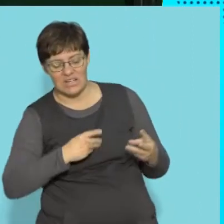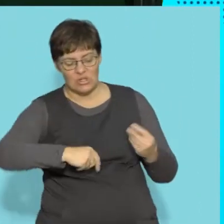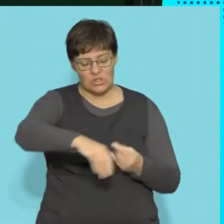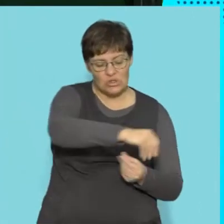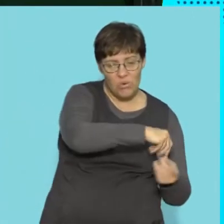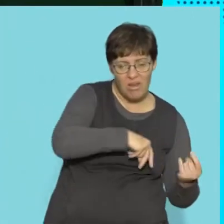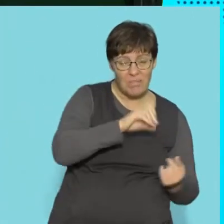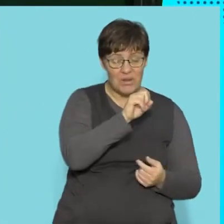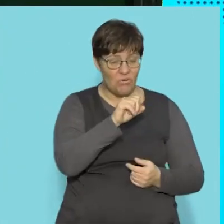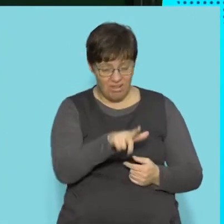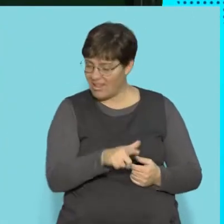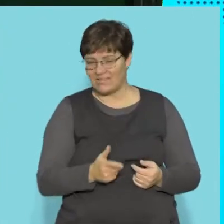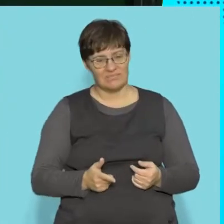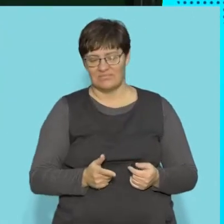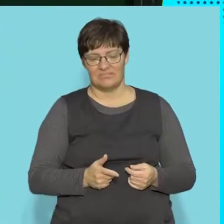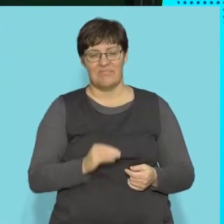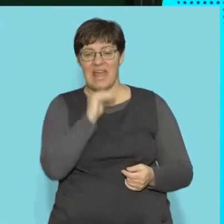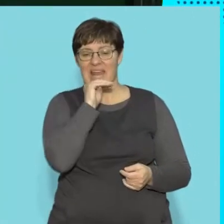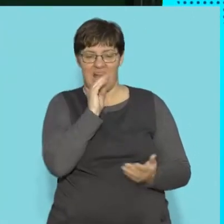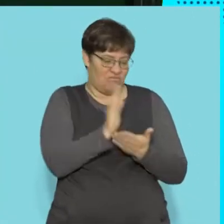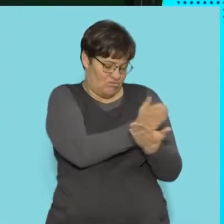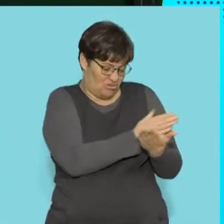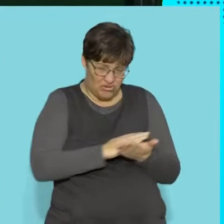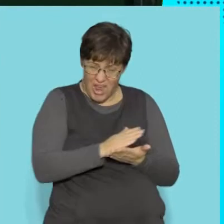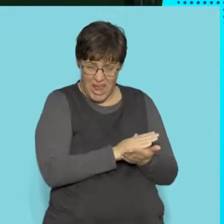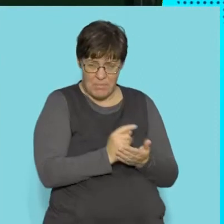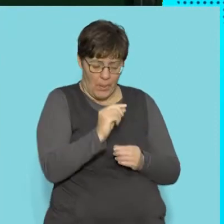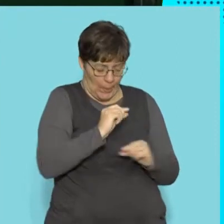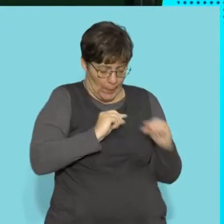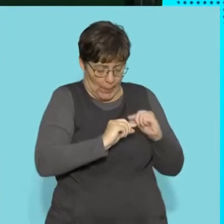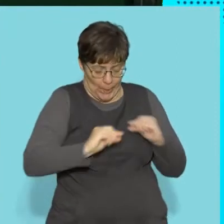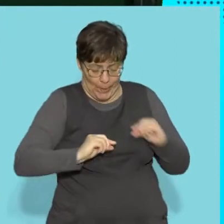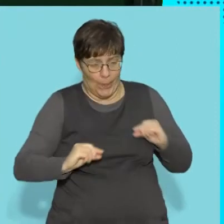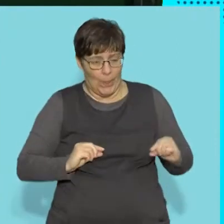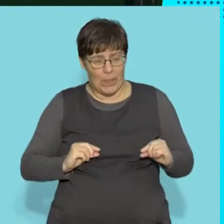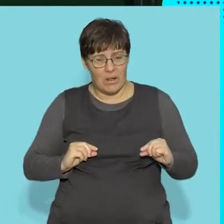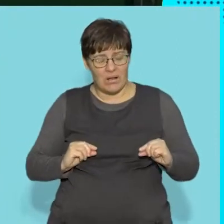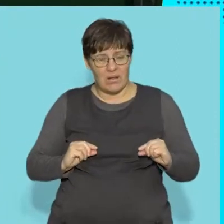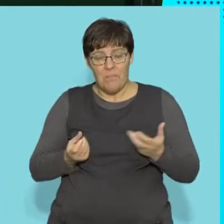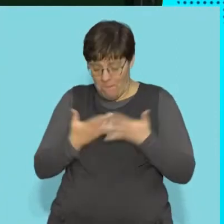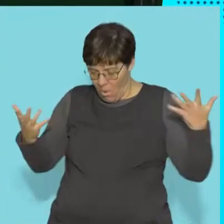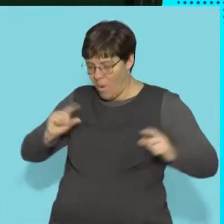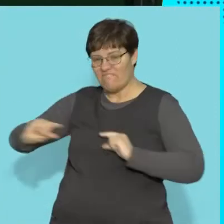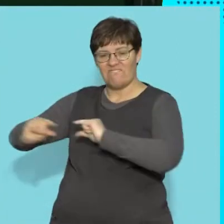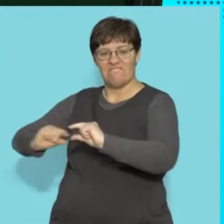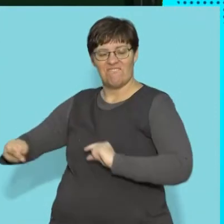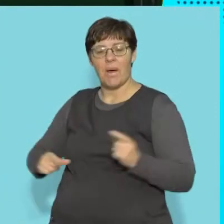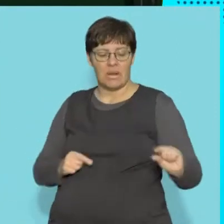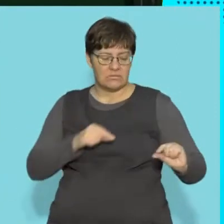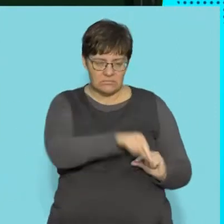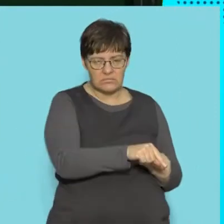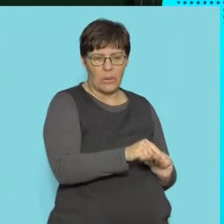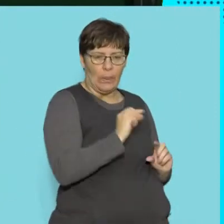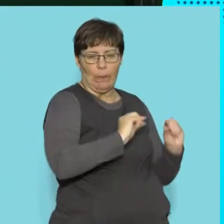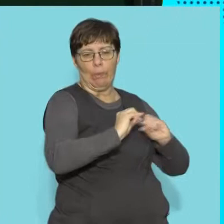in the soil, are now going to have to be shared. The same amount of resources are going to have to